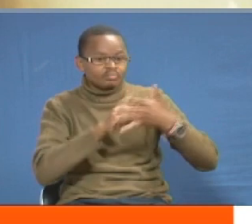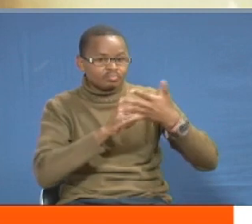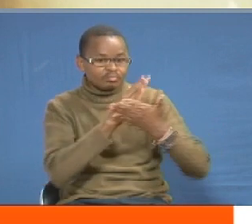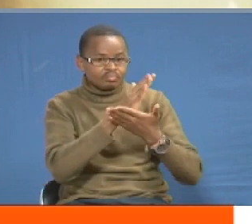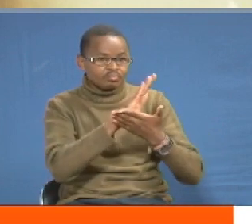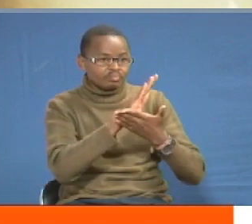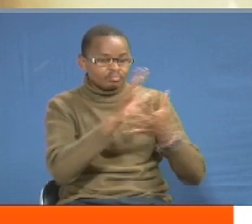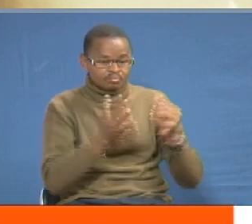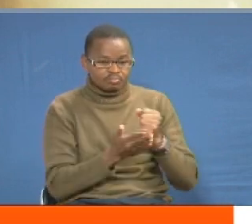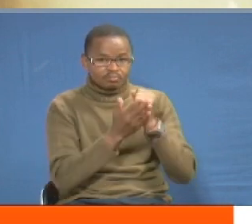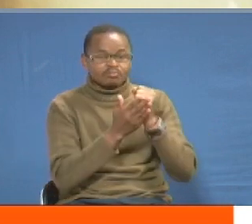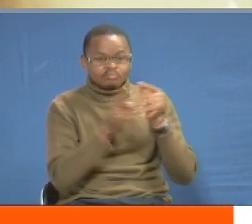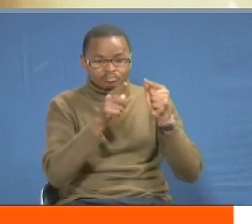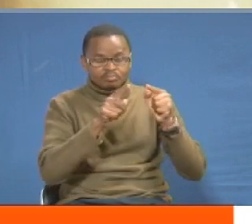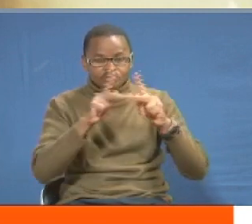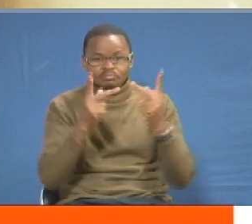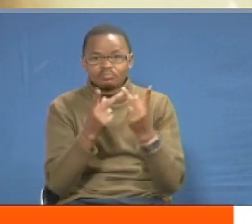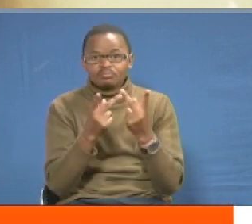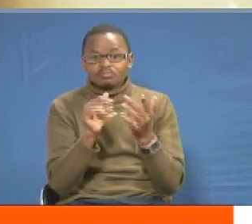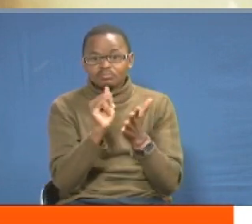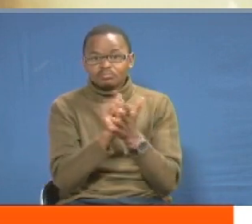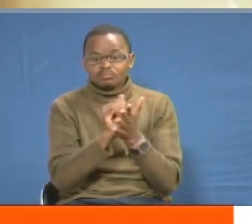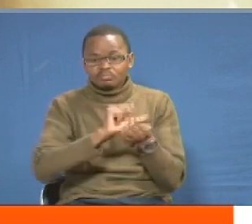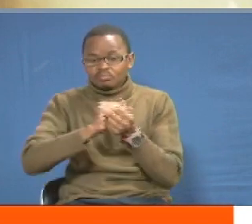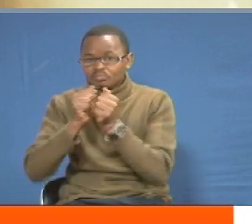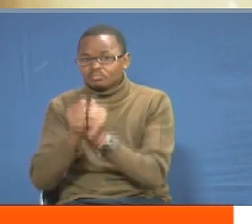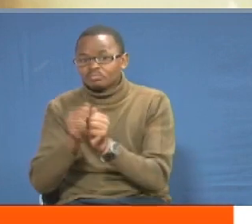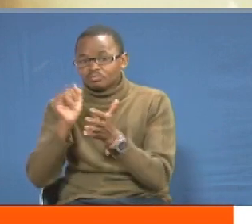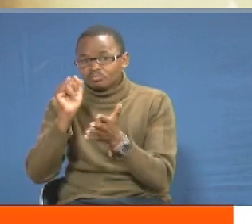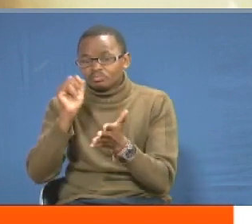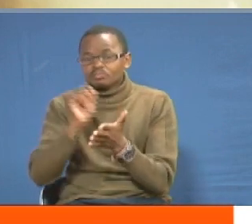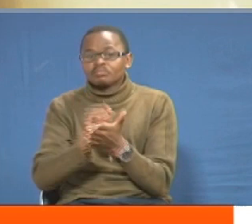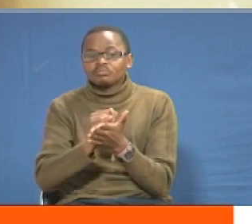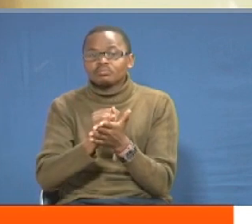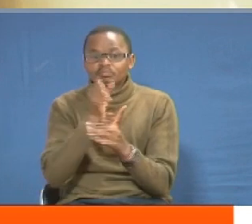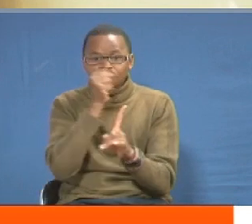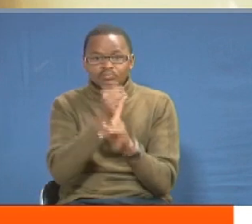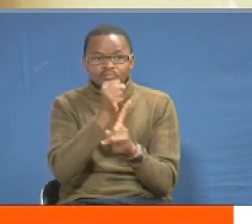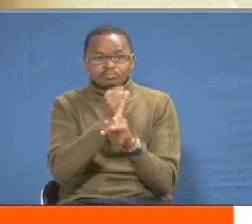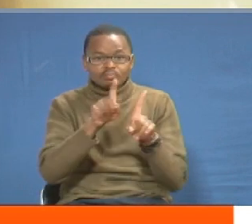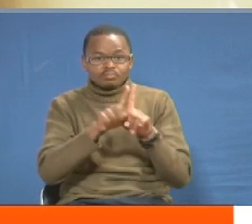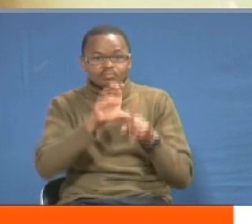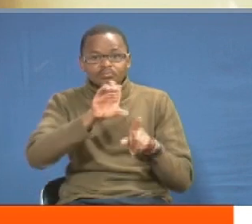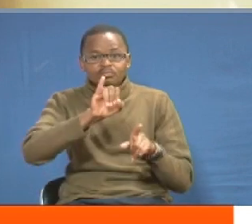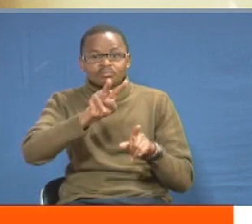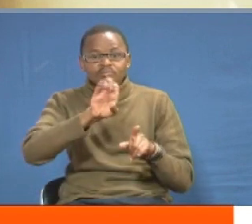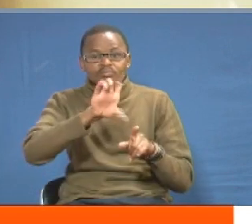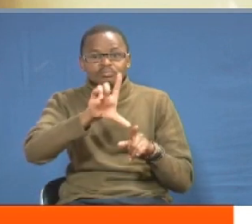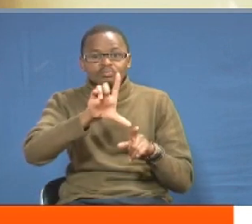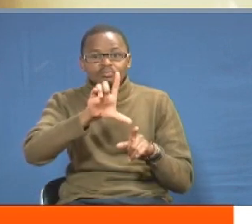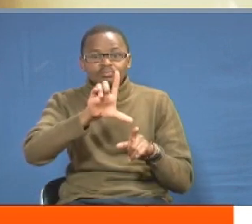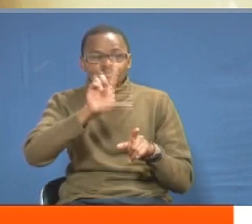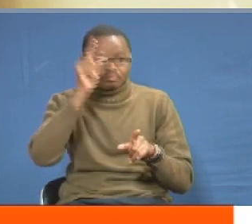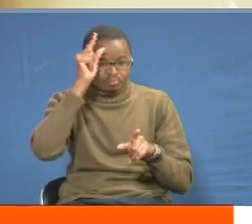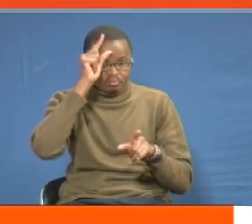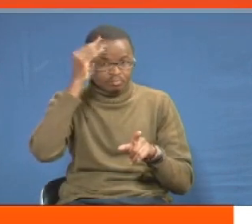So what are some of the interventions that you've put in place to ensure that there is change, that there is advocacy and civic education in terms